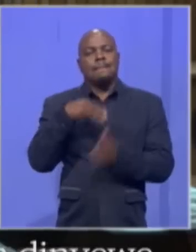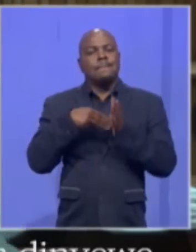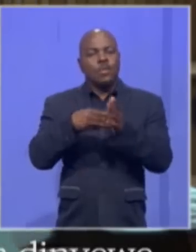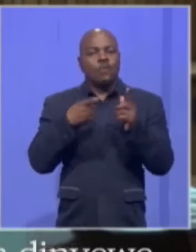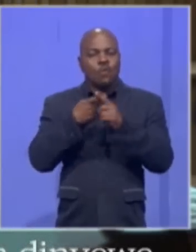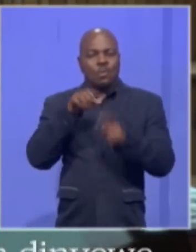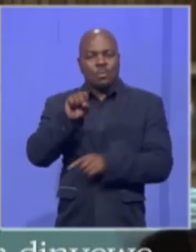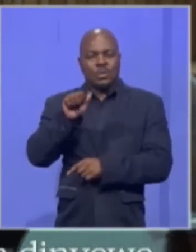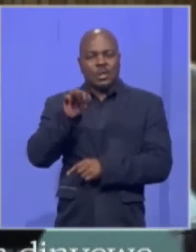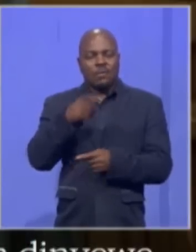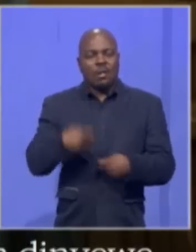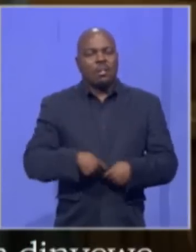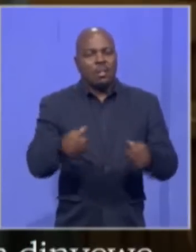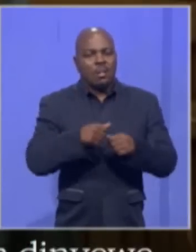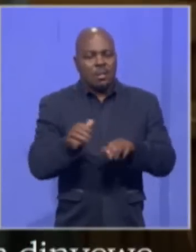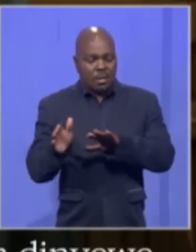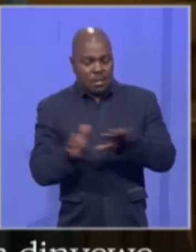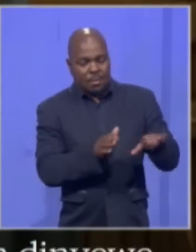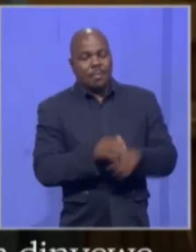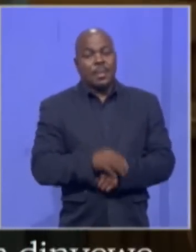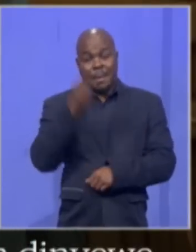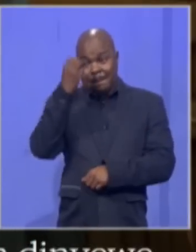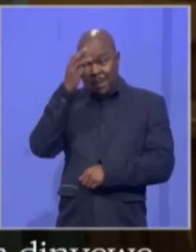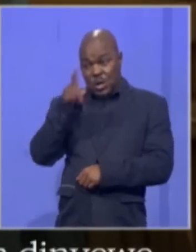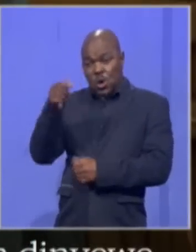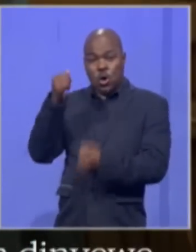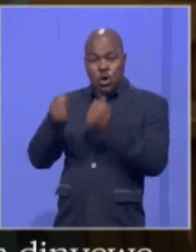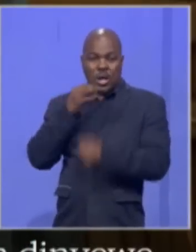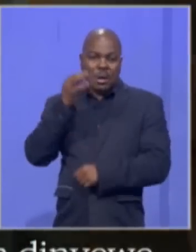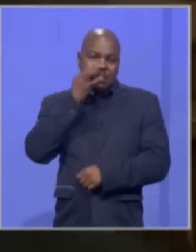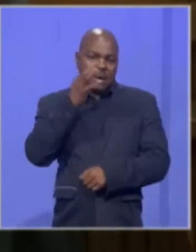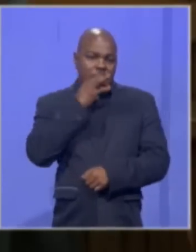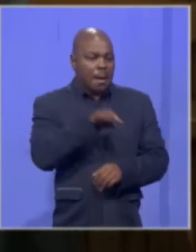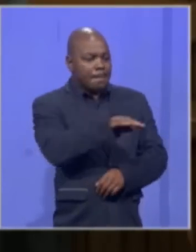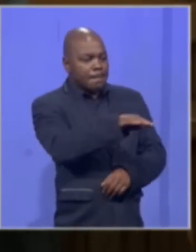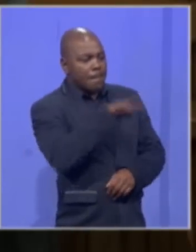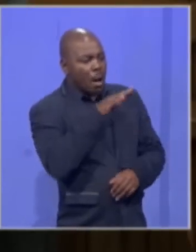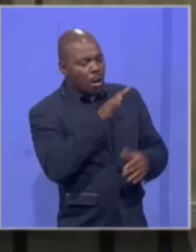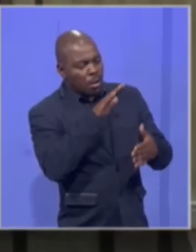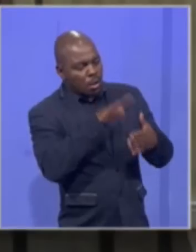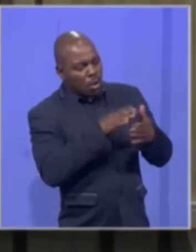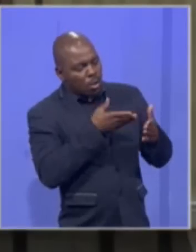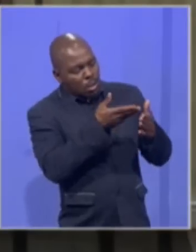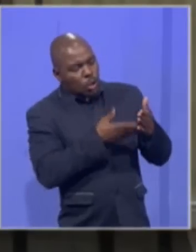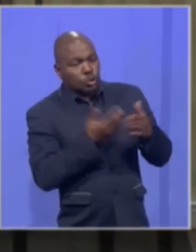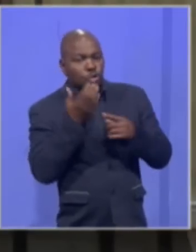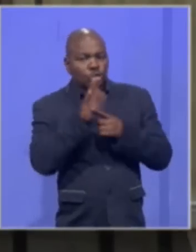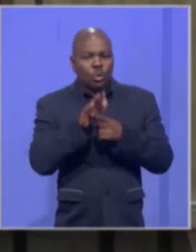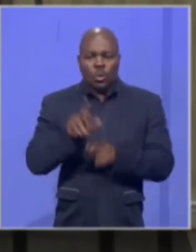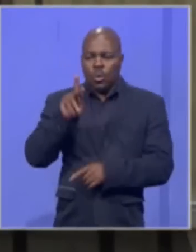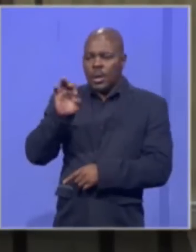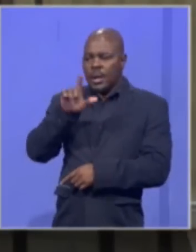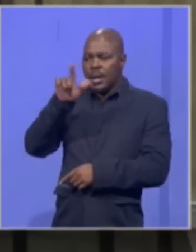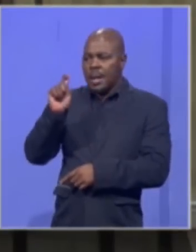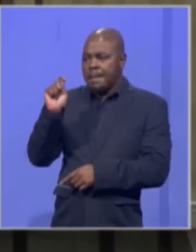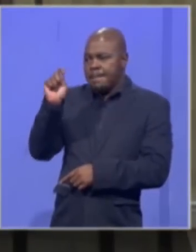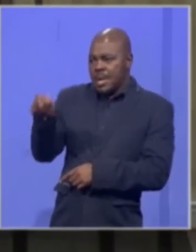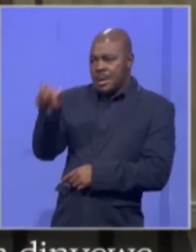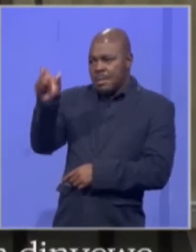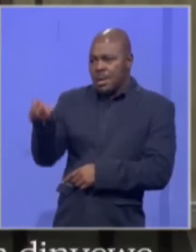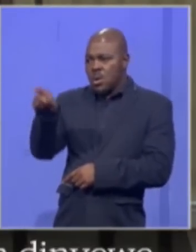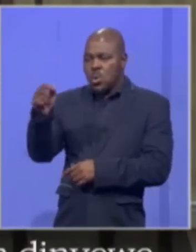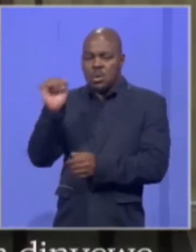lekgotla le phaming la dinyewe le mametse bopaki ba hore ha ho rekoto ya bankeng e bontshang ha Kelly Khumalo a ile a patala e mong wa baqosuwa